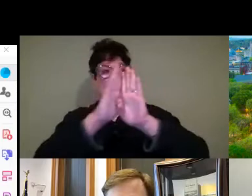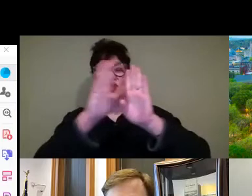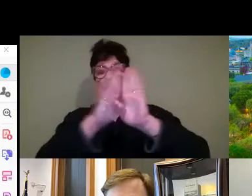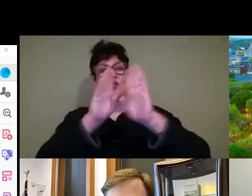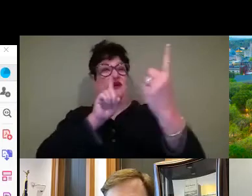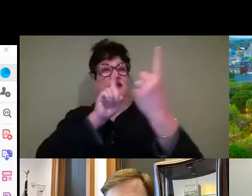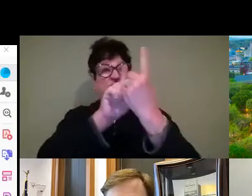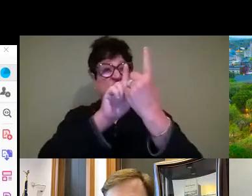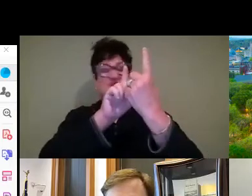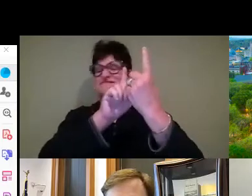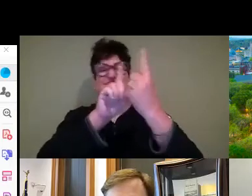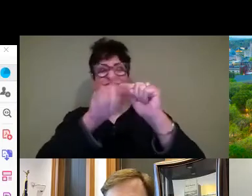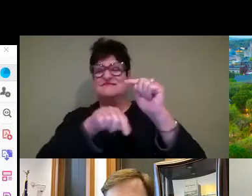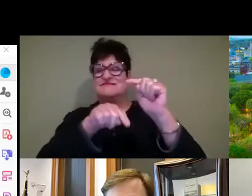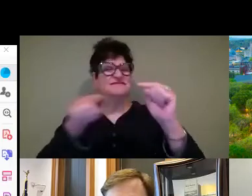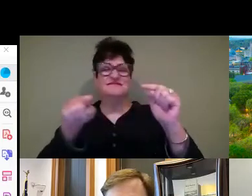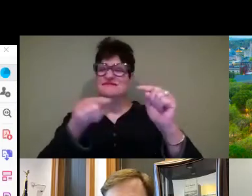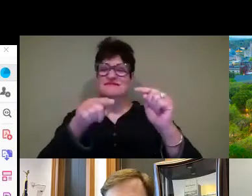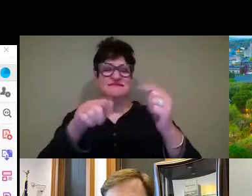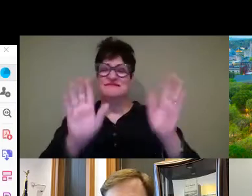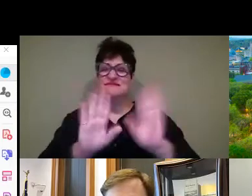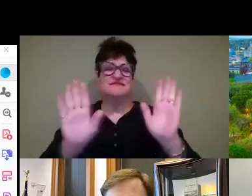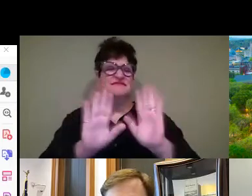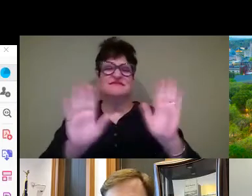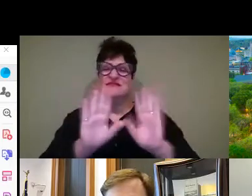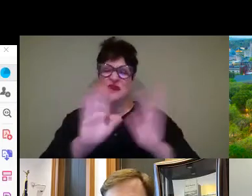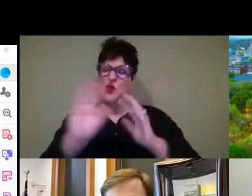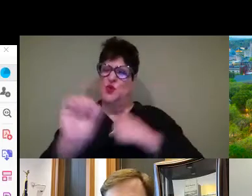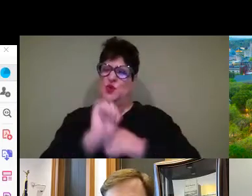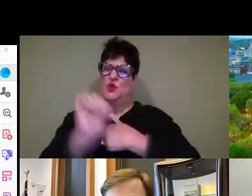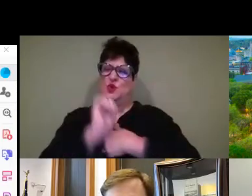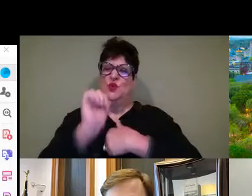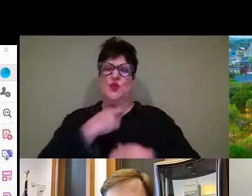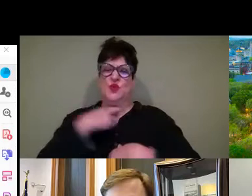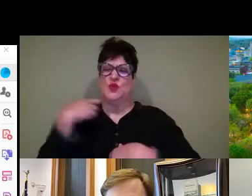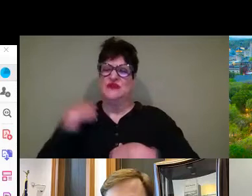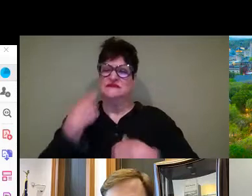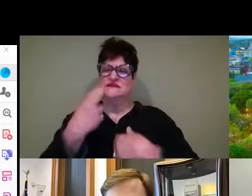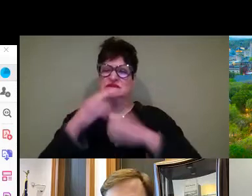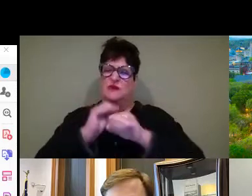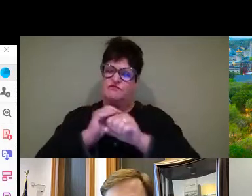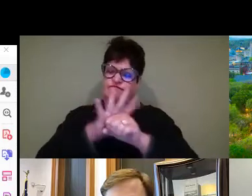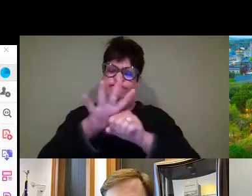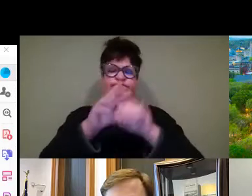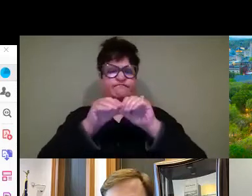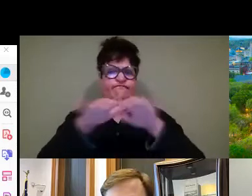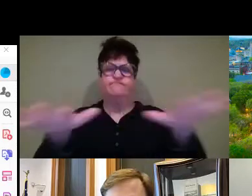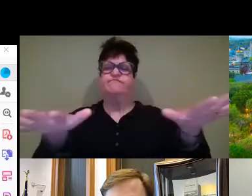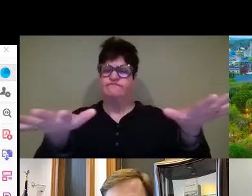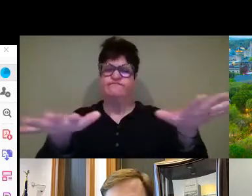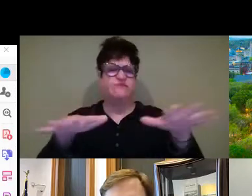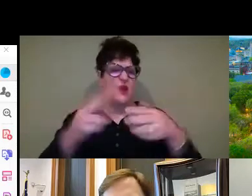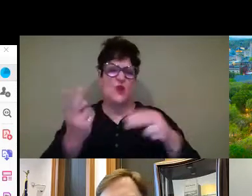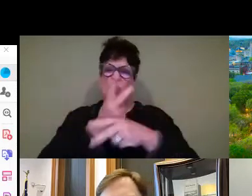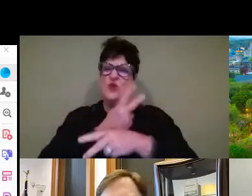individuals are going to be at minimal risk of spreading or contracting COVID-19. So we